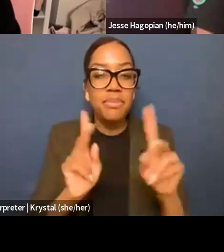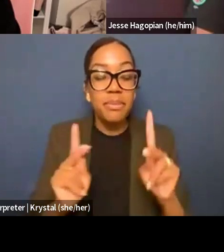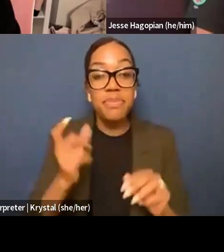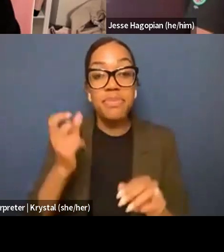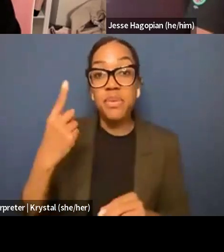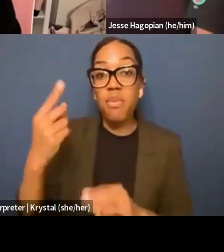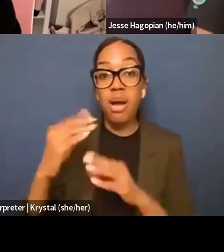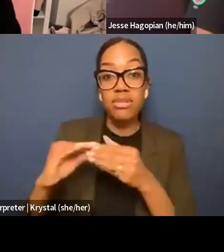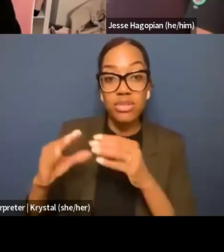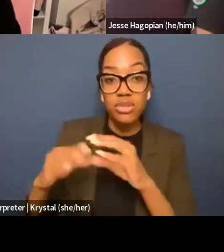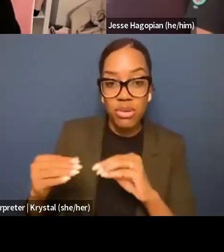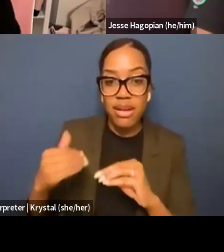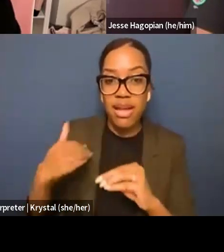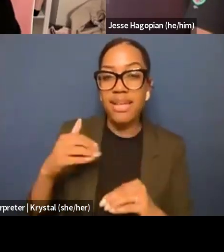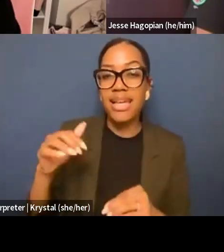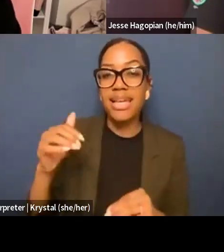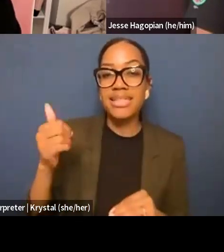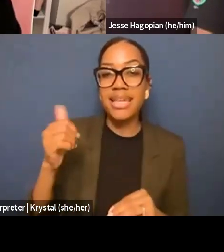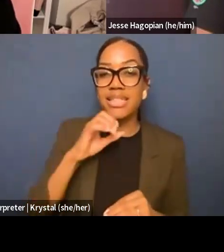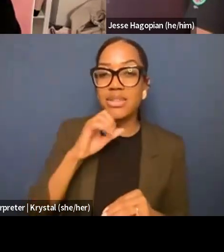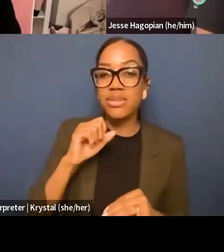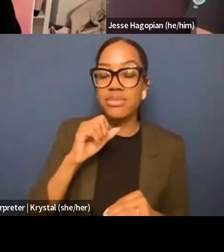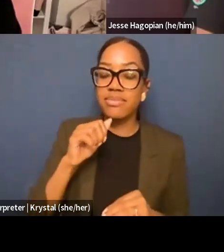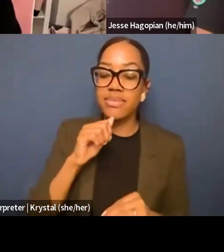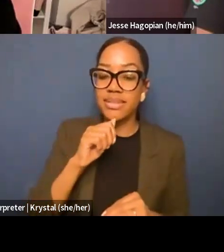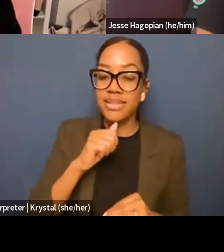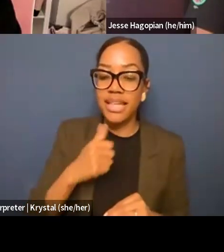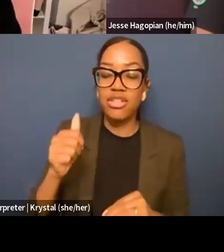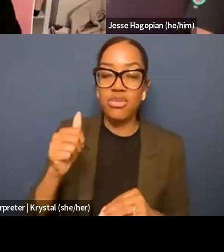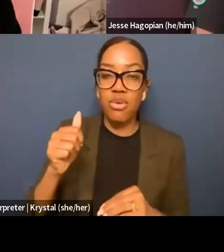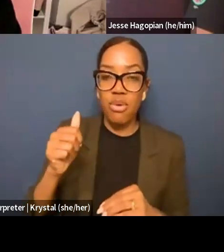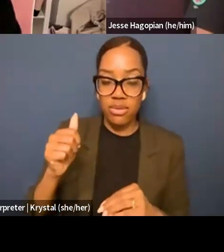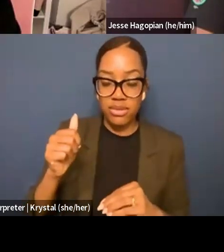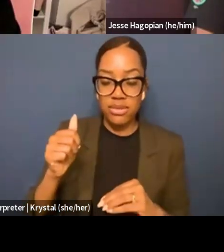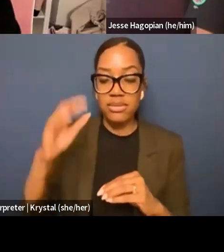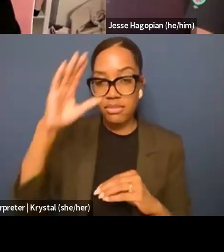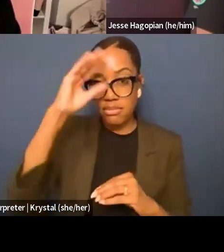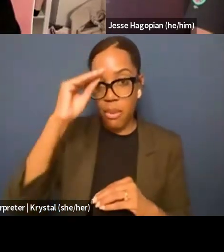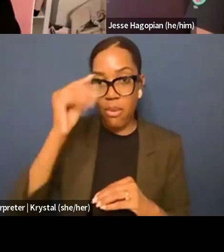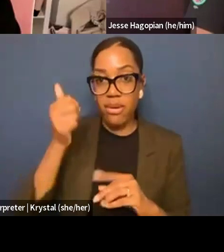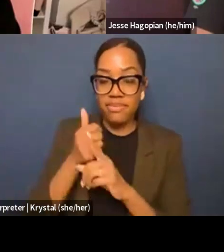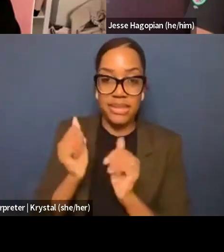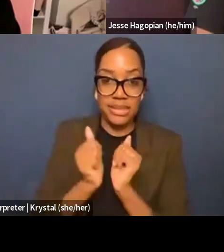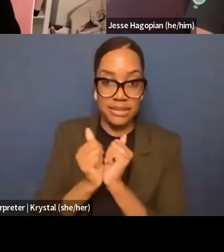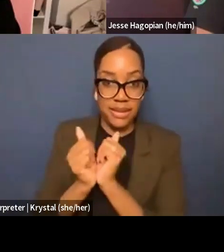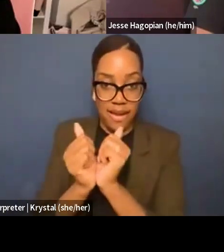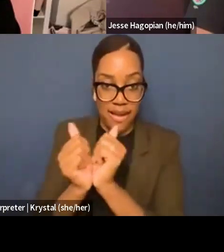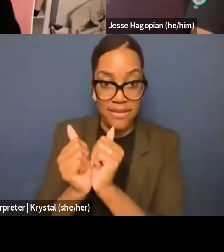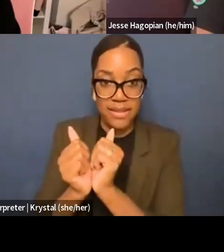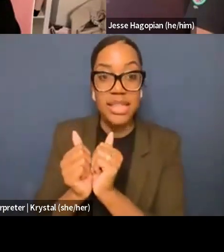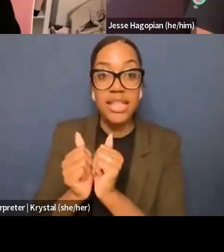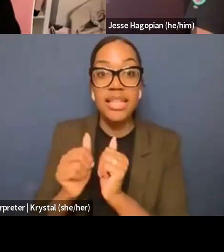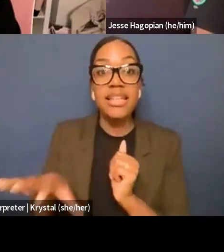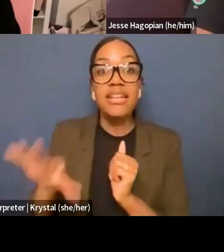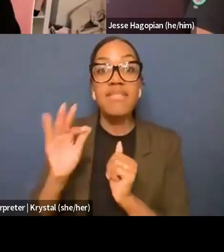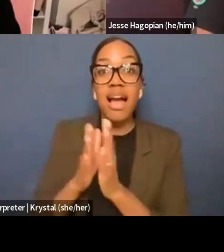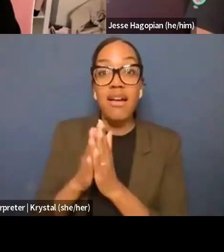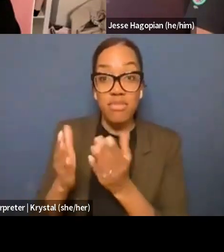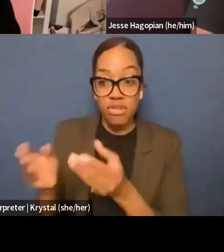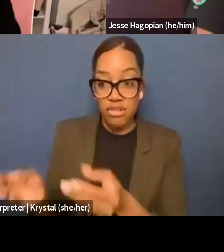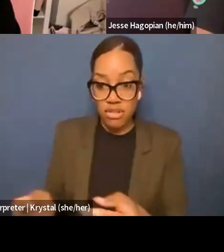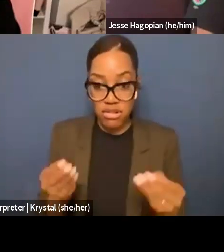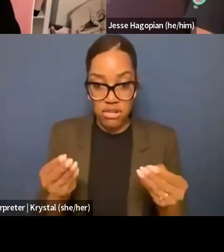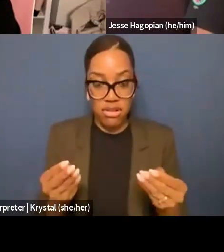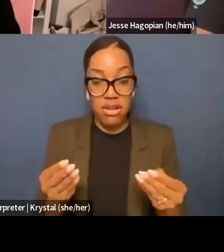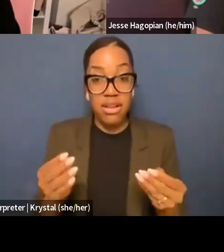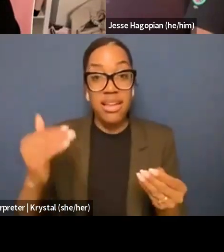10-year-old enslaved boy who comes upon on this battlefield, Black Union